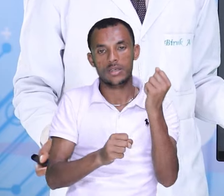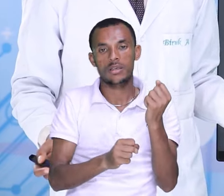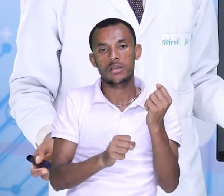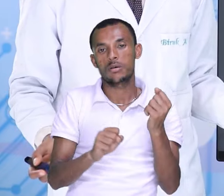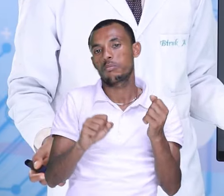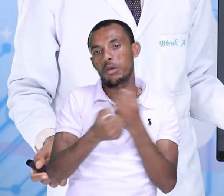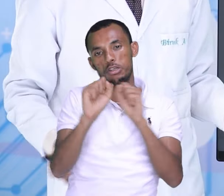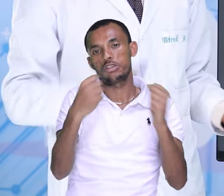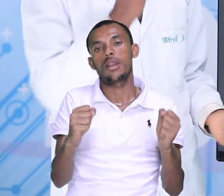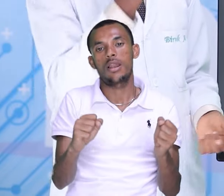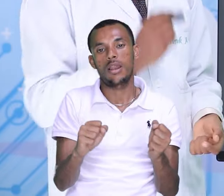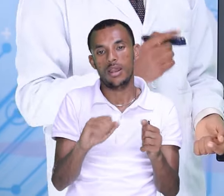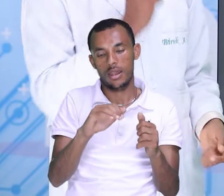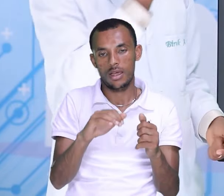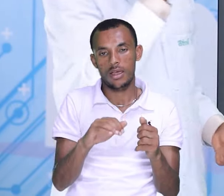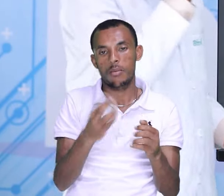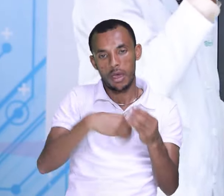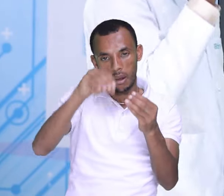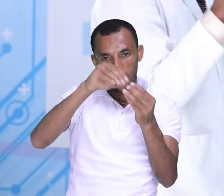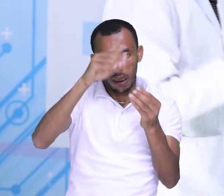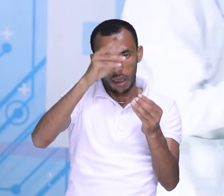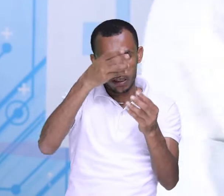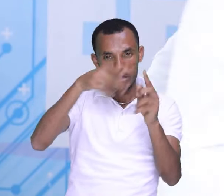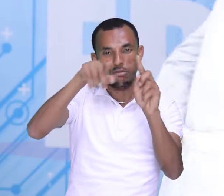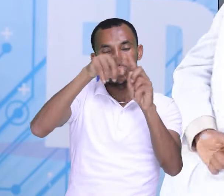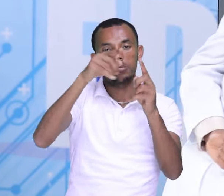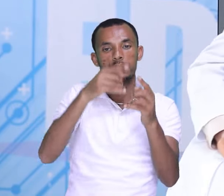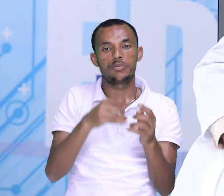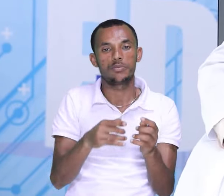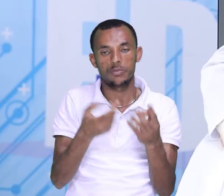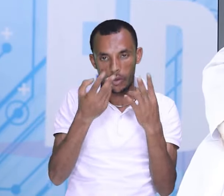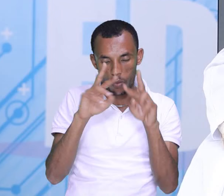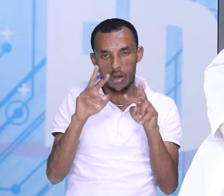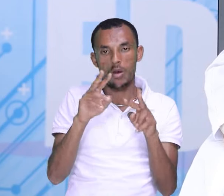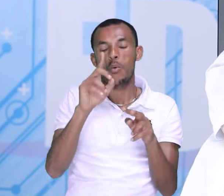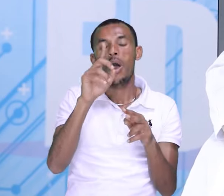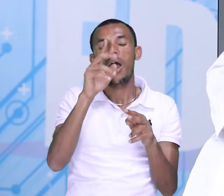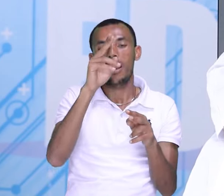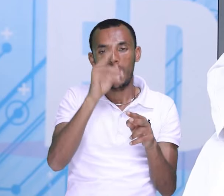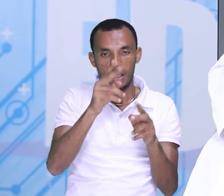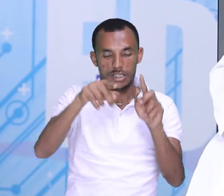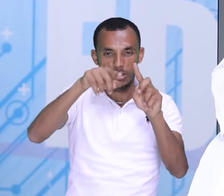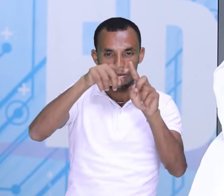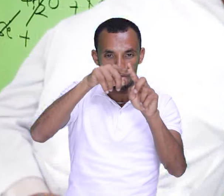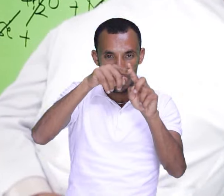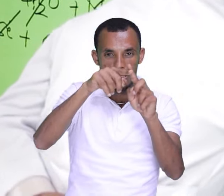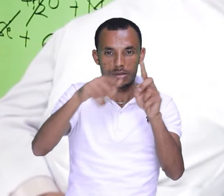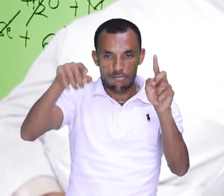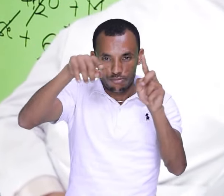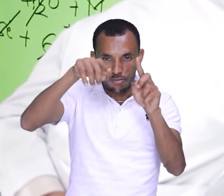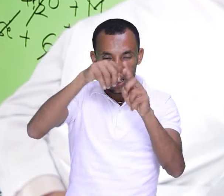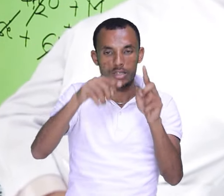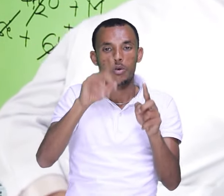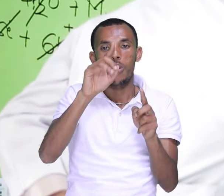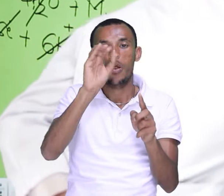possible. By what? By addition of H plus. By the way, look at this one. 1H plus plus